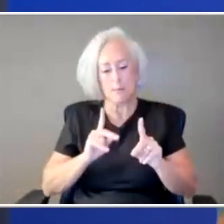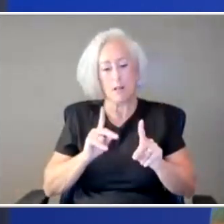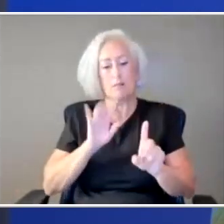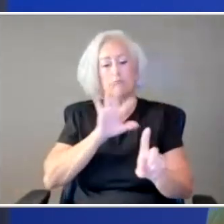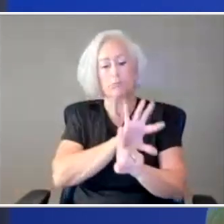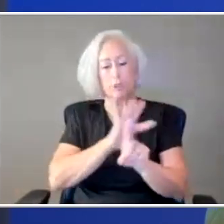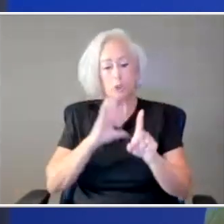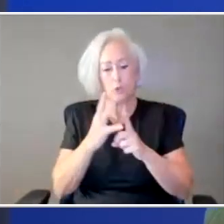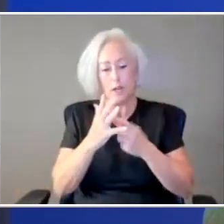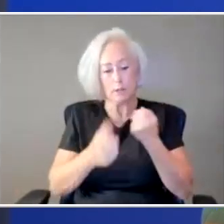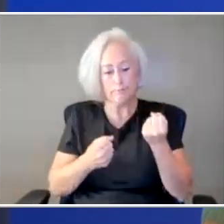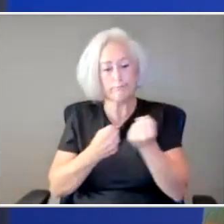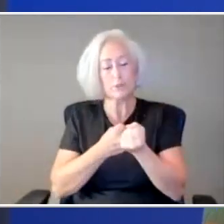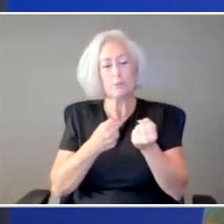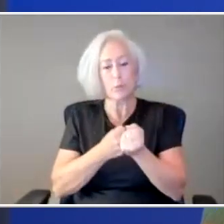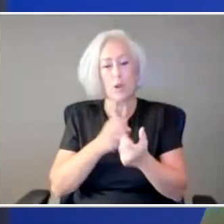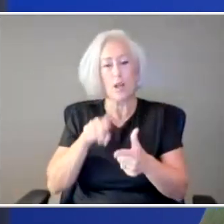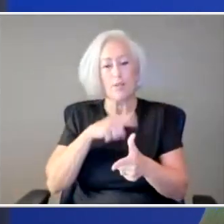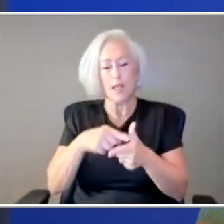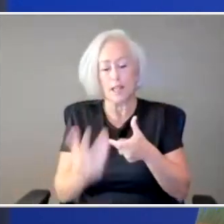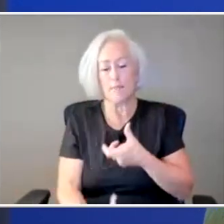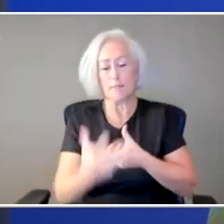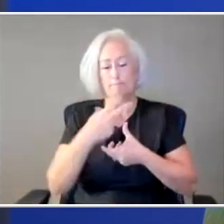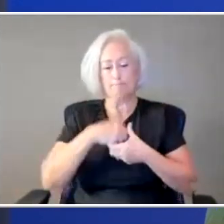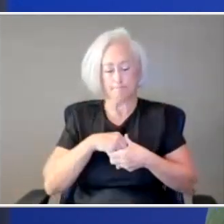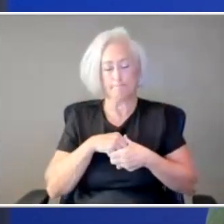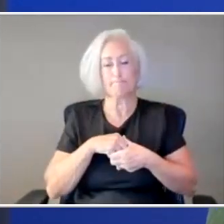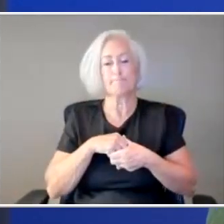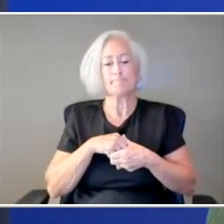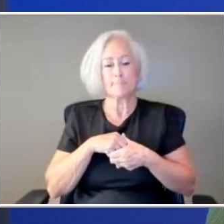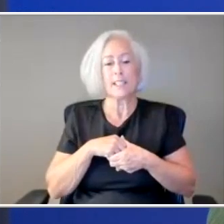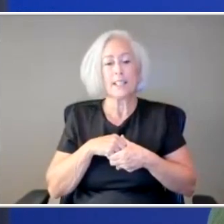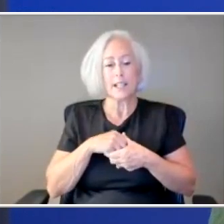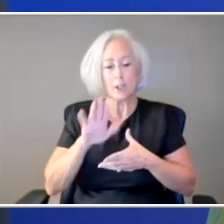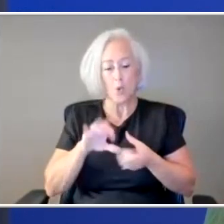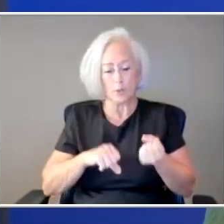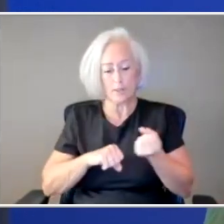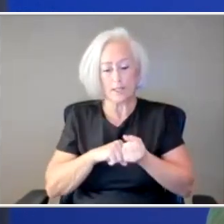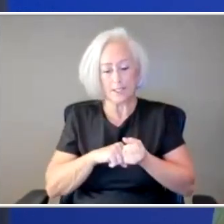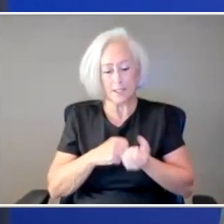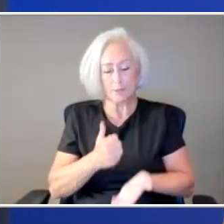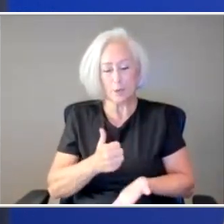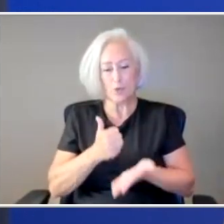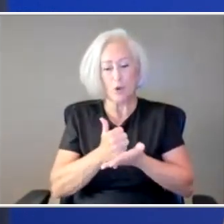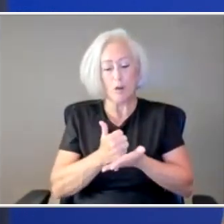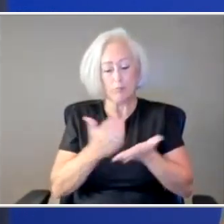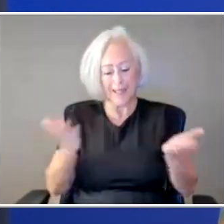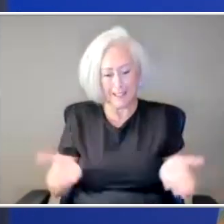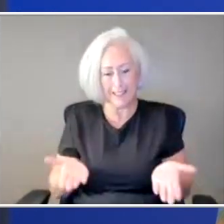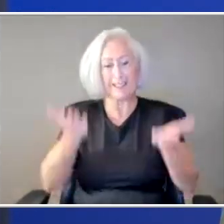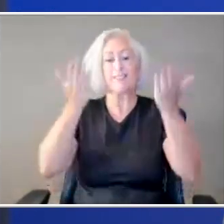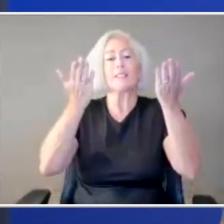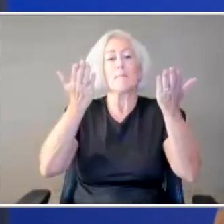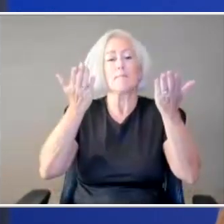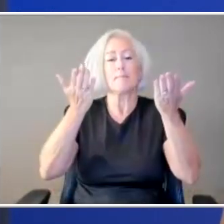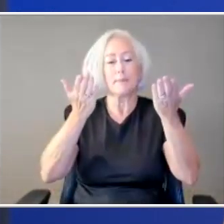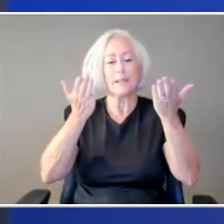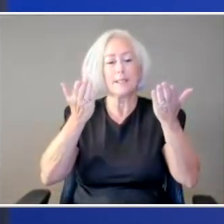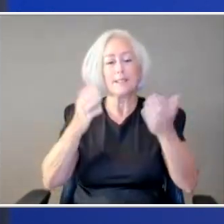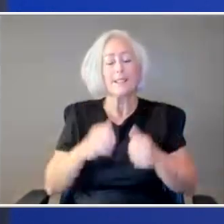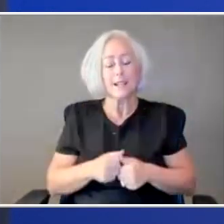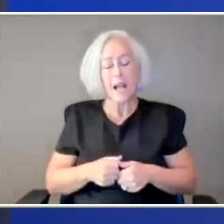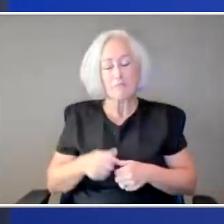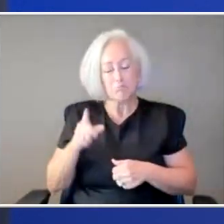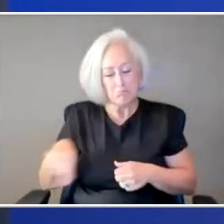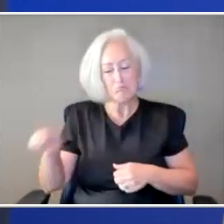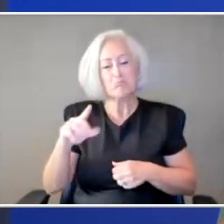can also be part of your support system to lift you up and do things, and they understand there's days that